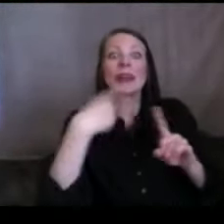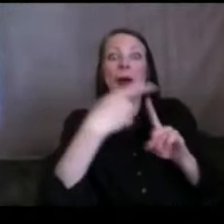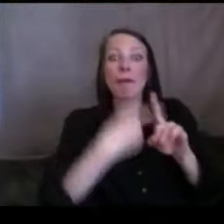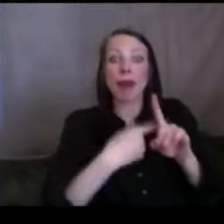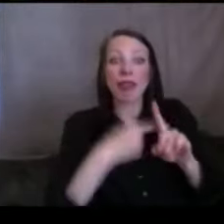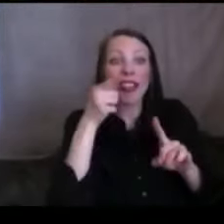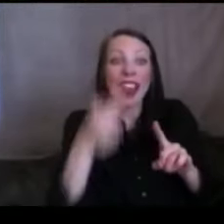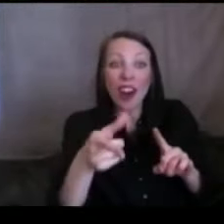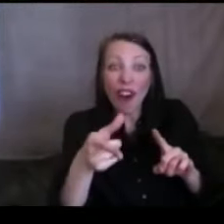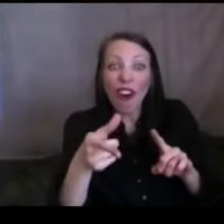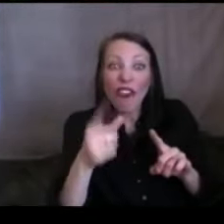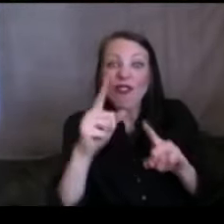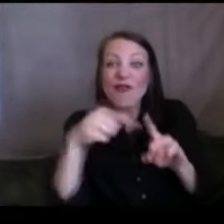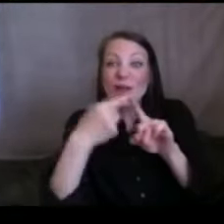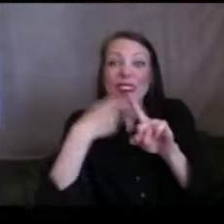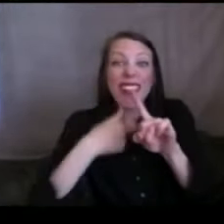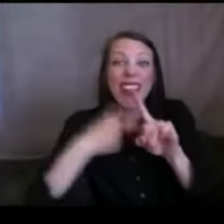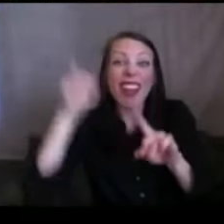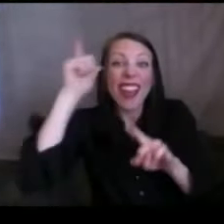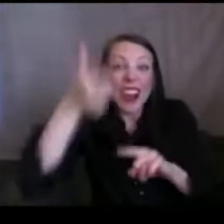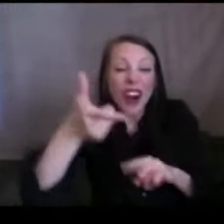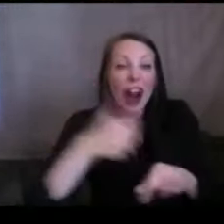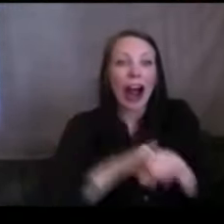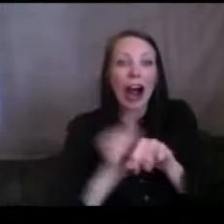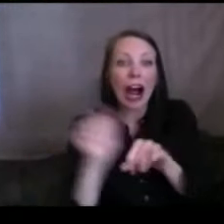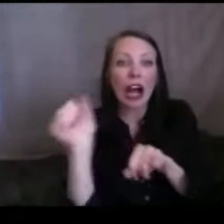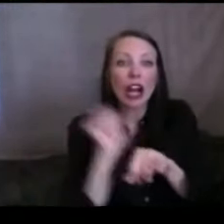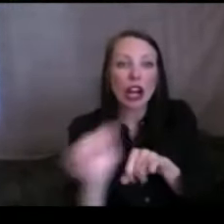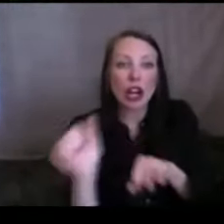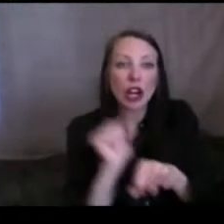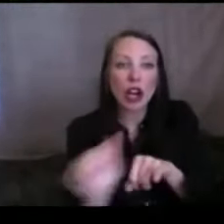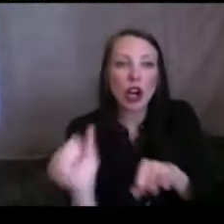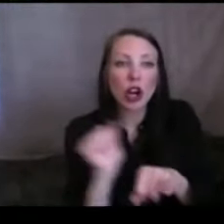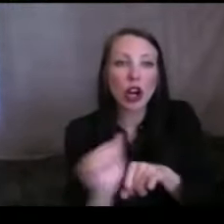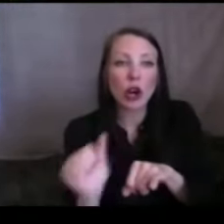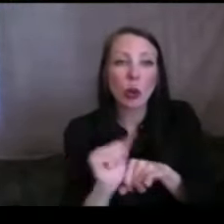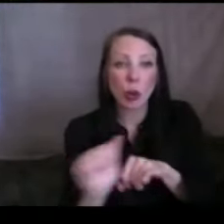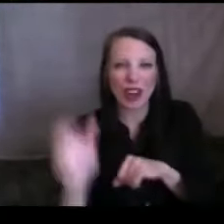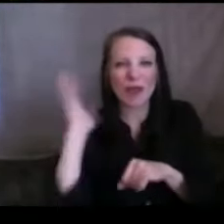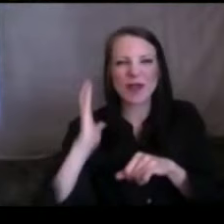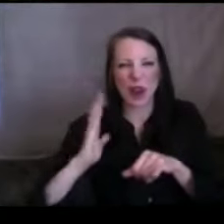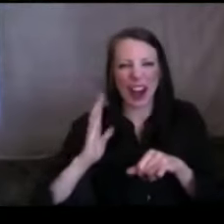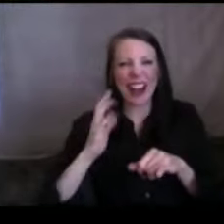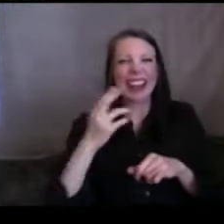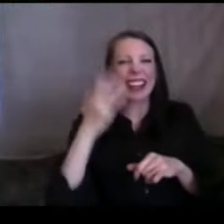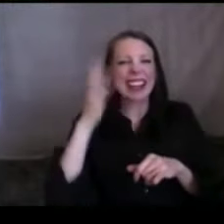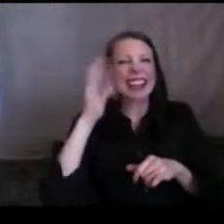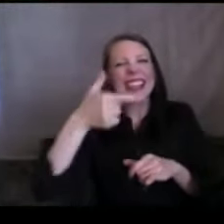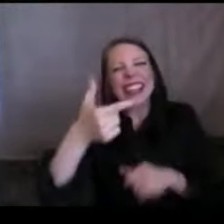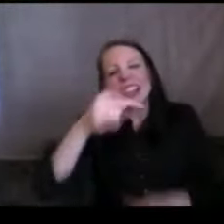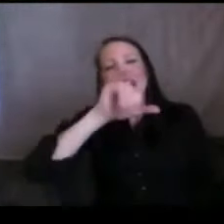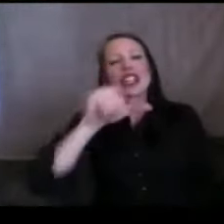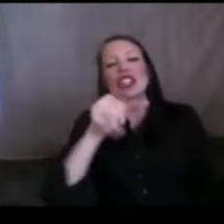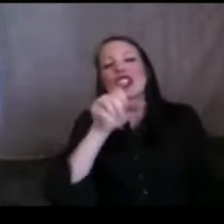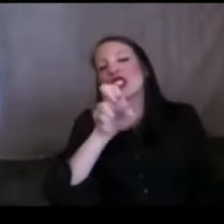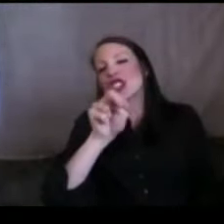for Children Food. That's a Jennie-O Turkey Store